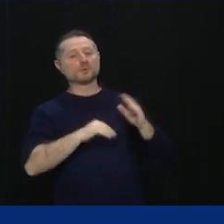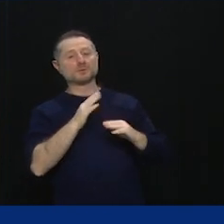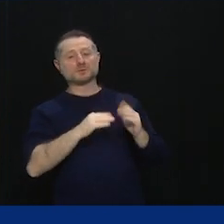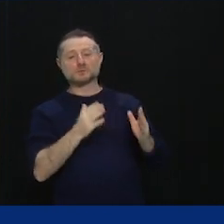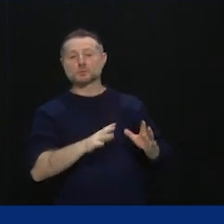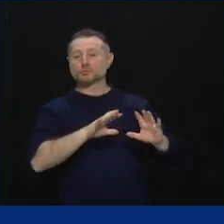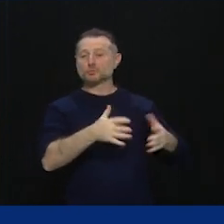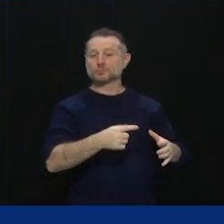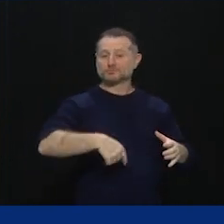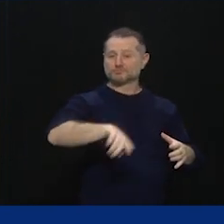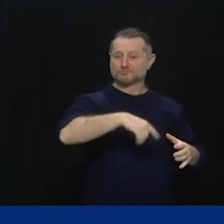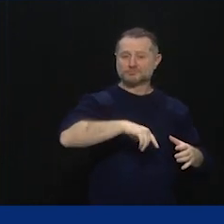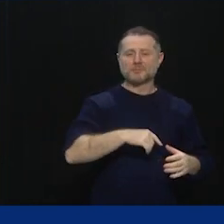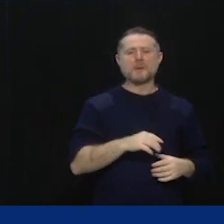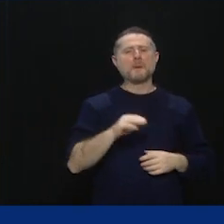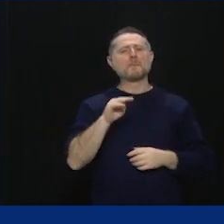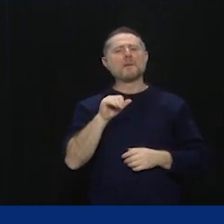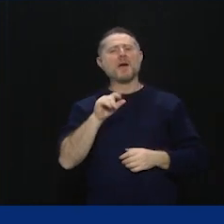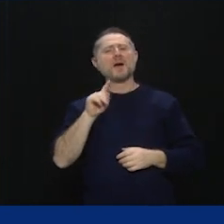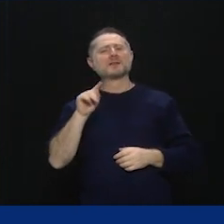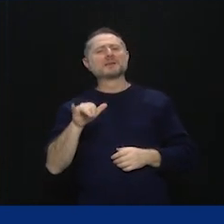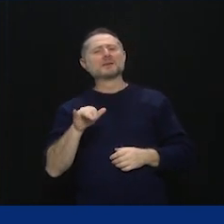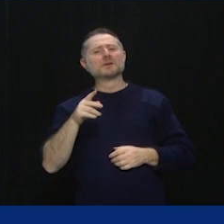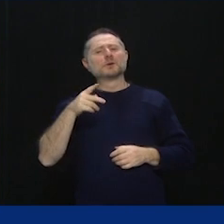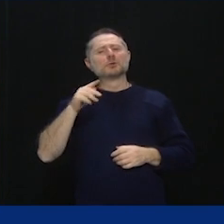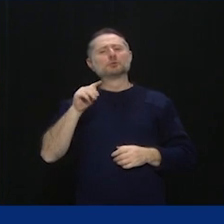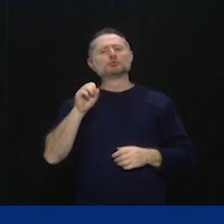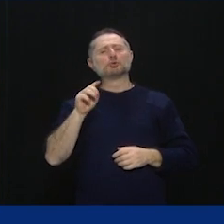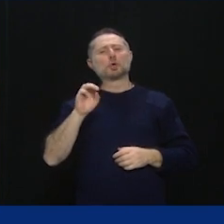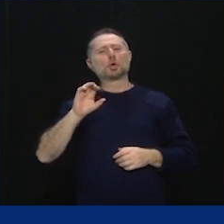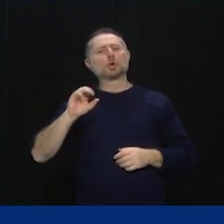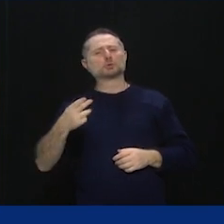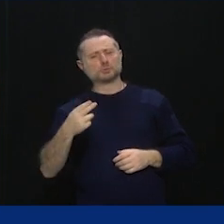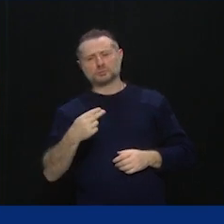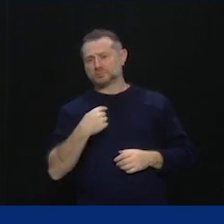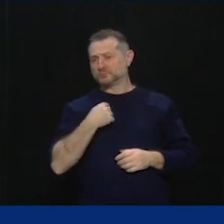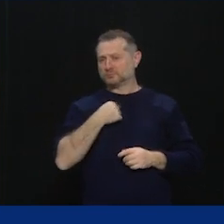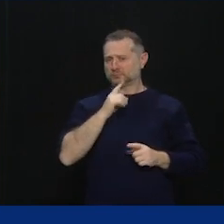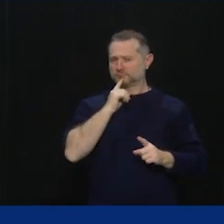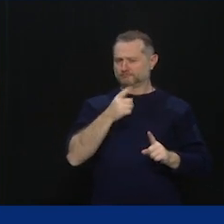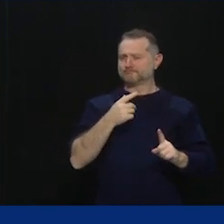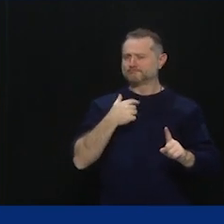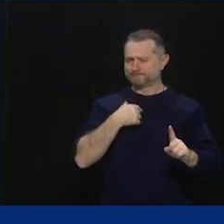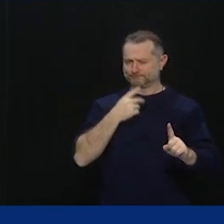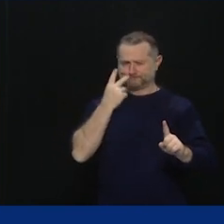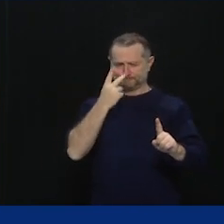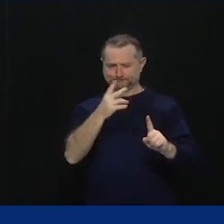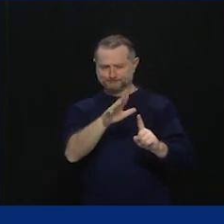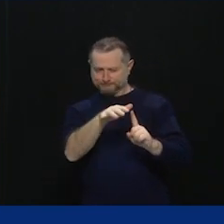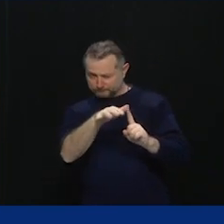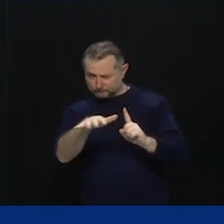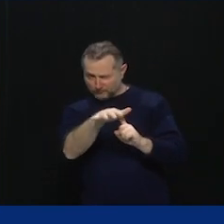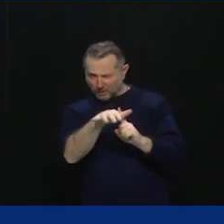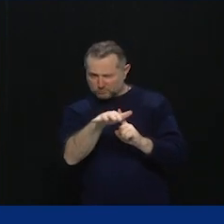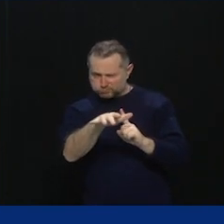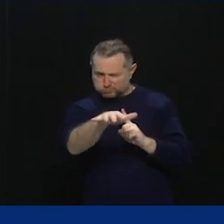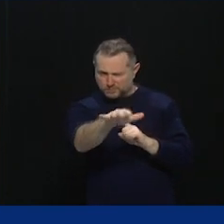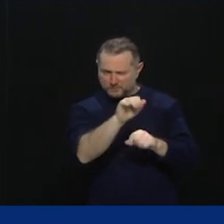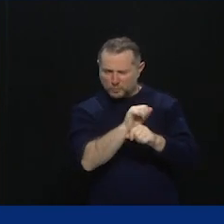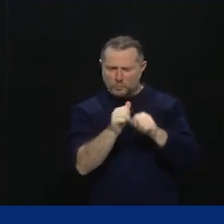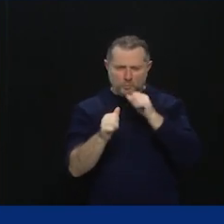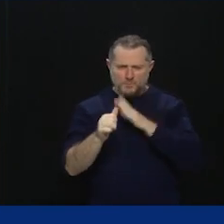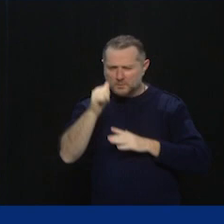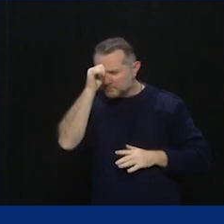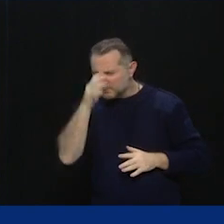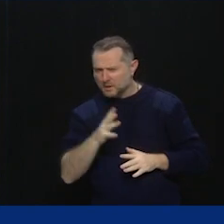Maddie, I know there's hard-working men and women standing with you. To all of our friends in labor, the ones who just make this magic happen,